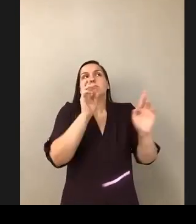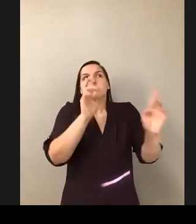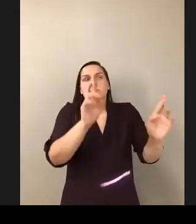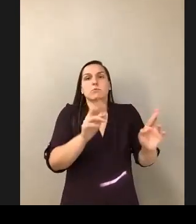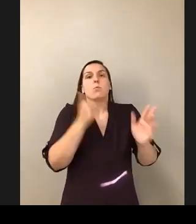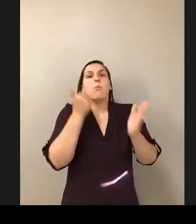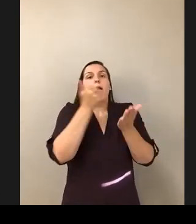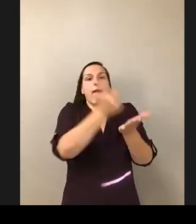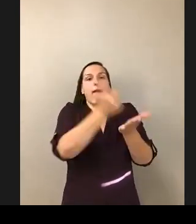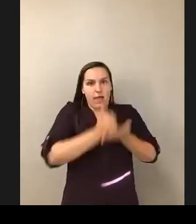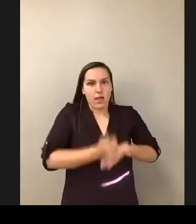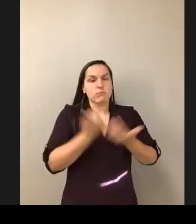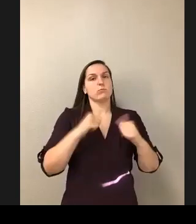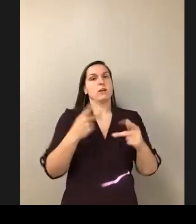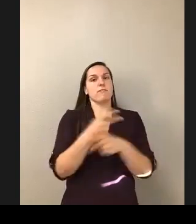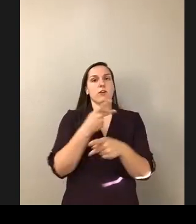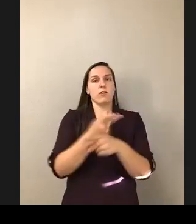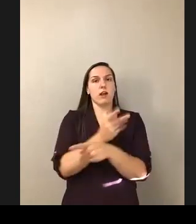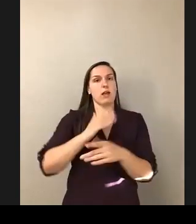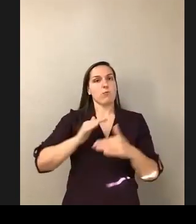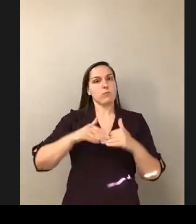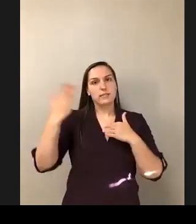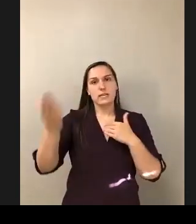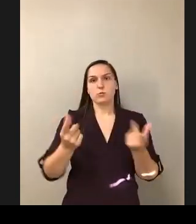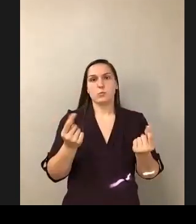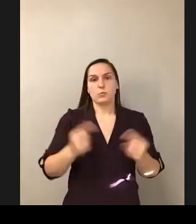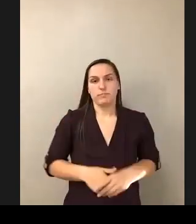to figure out our next steps.